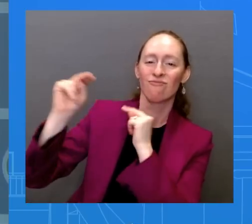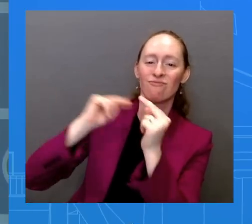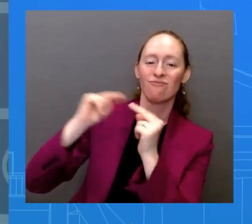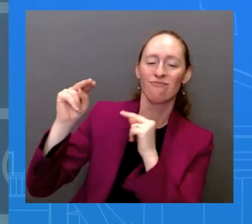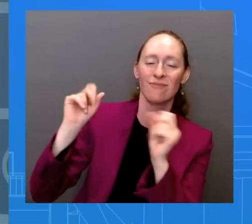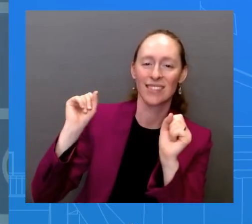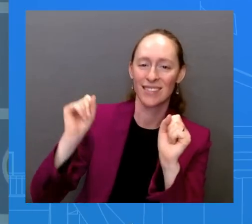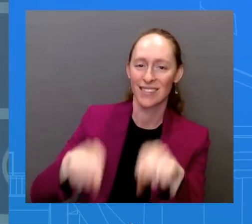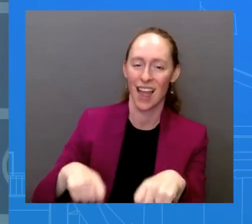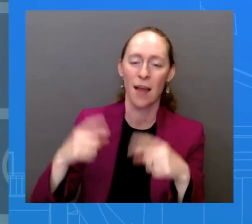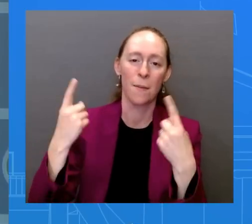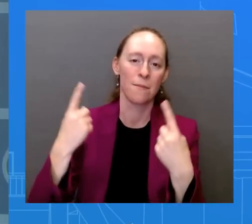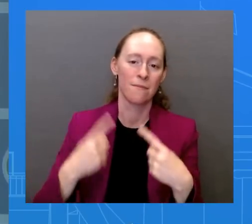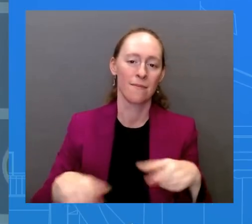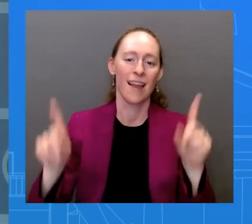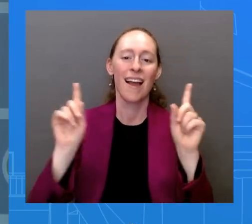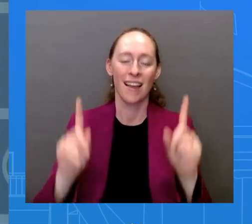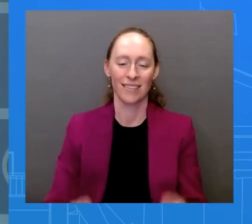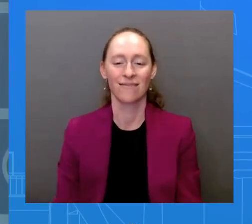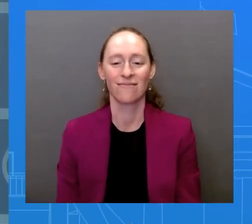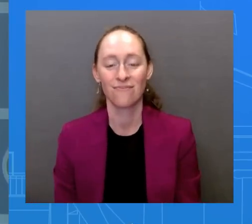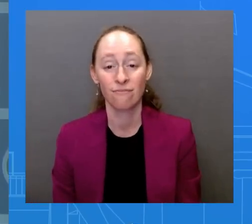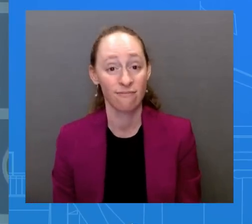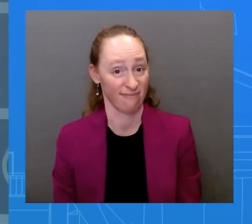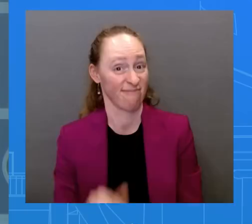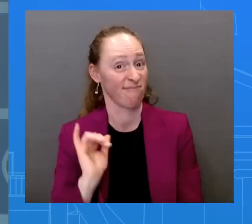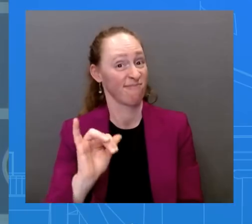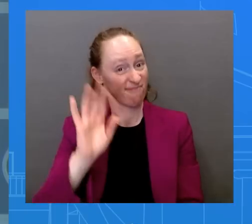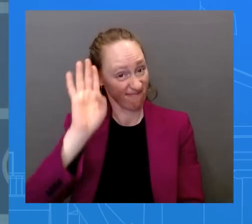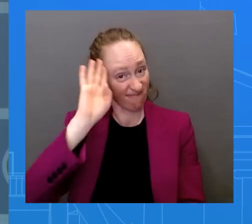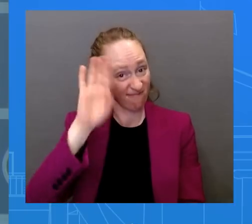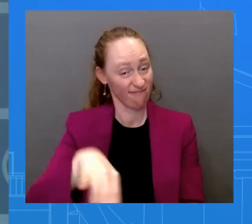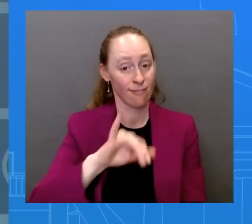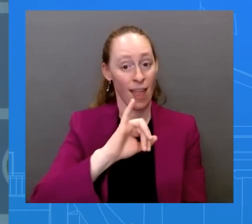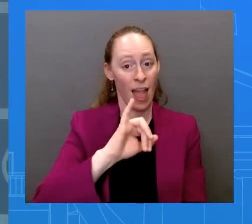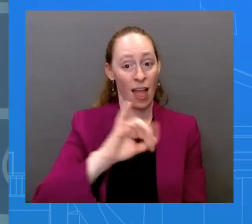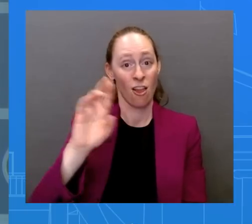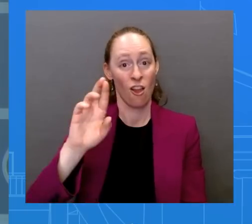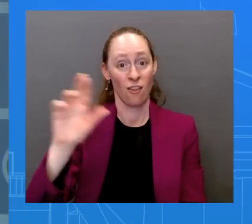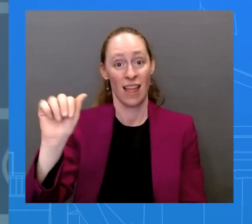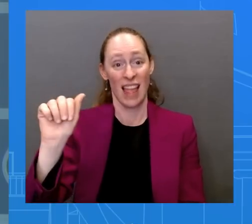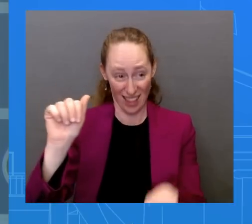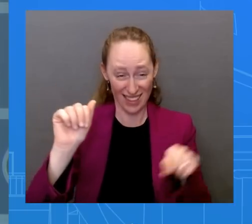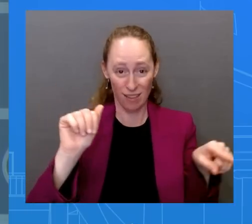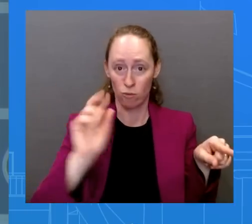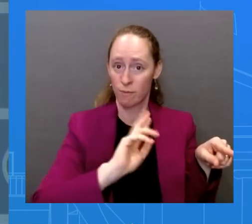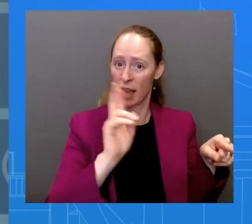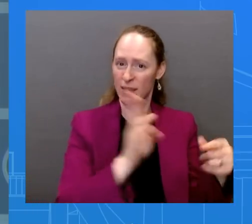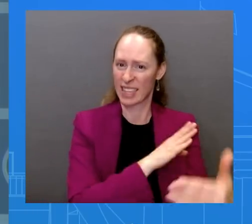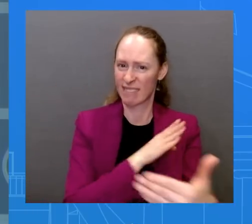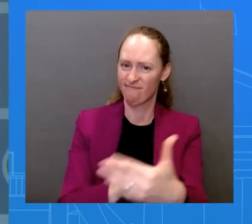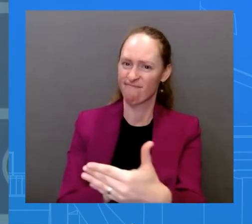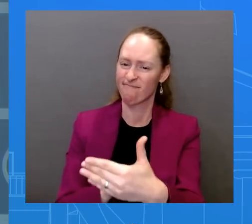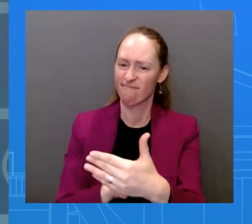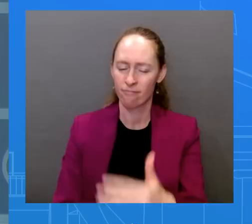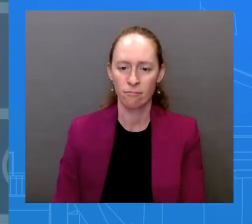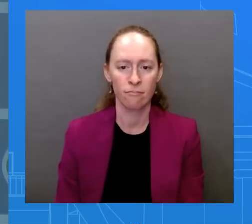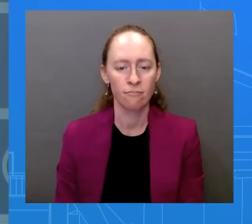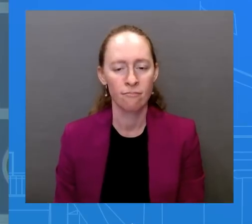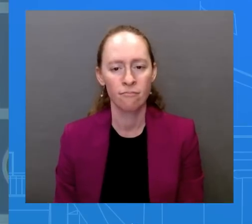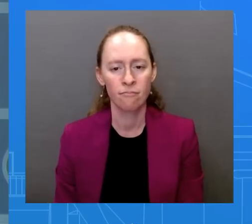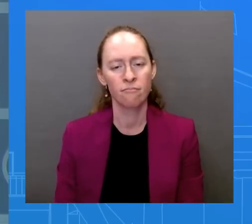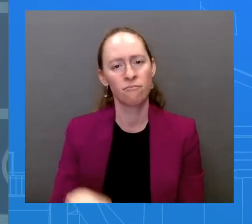voted against it. Not only that, Republicans in Congress continue to advance legislation to cut Social Security